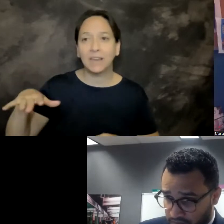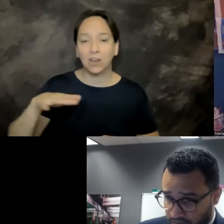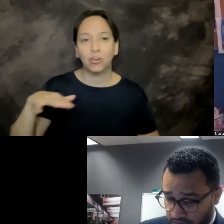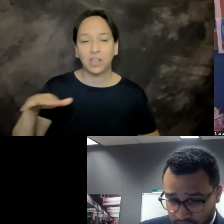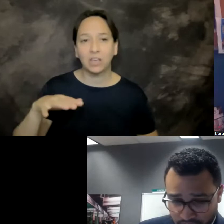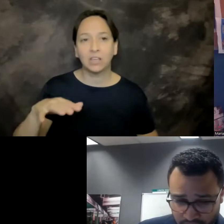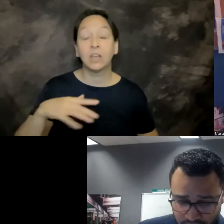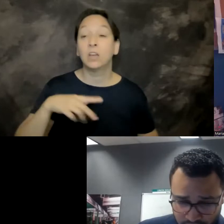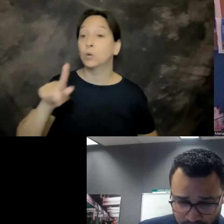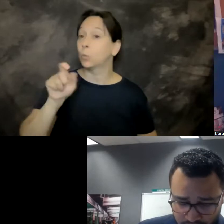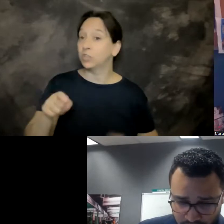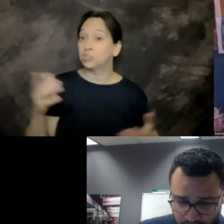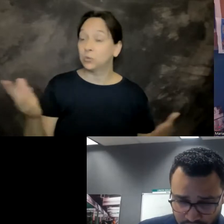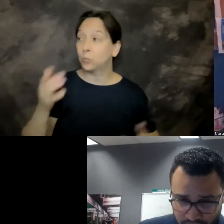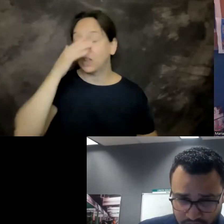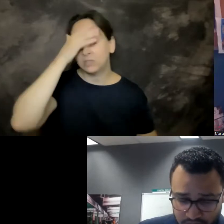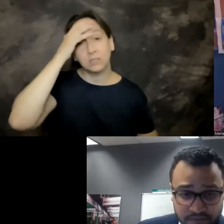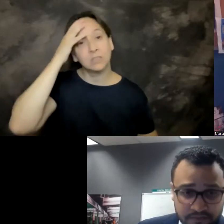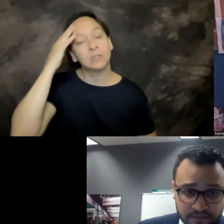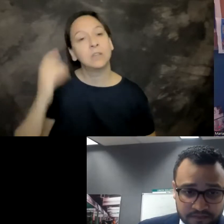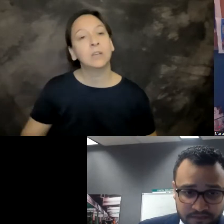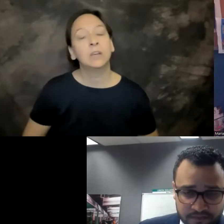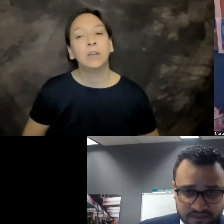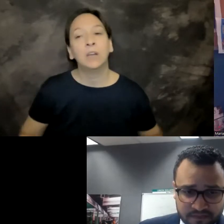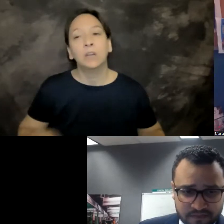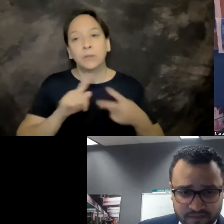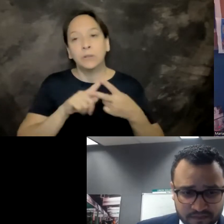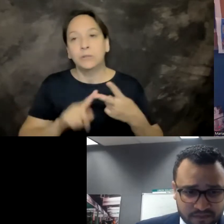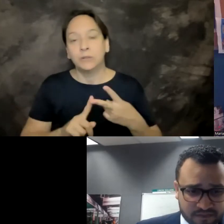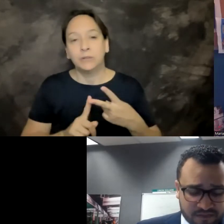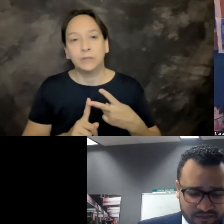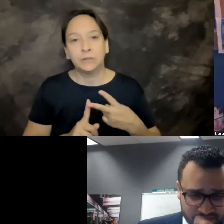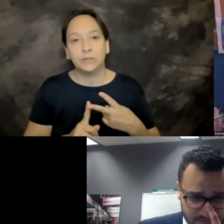is, well, I had two. The first one is, I'm